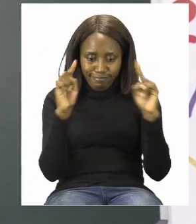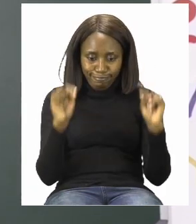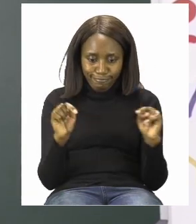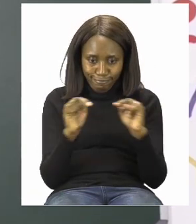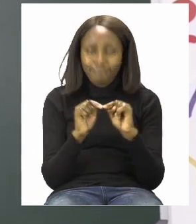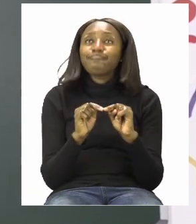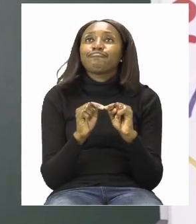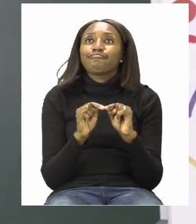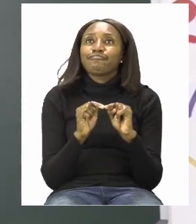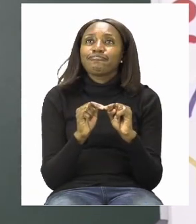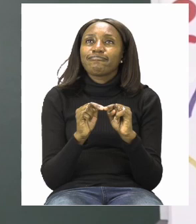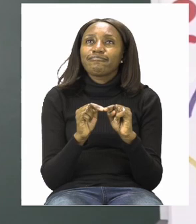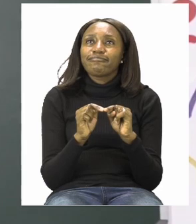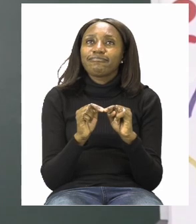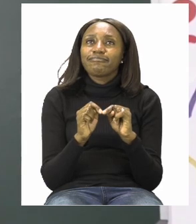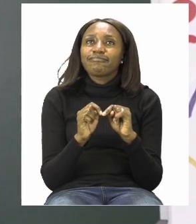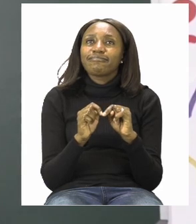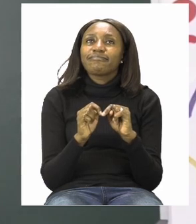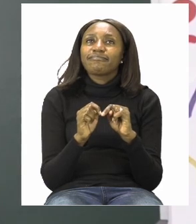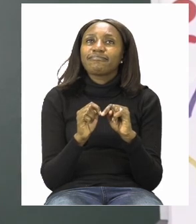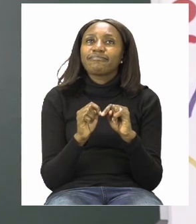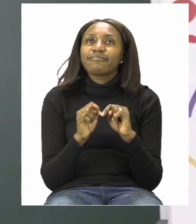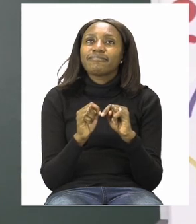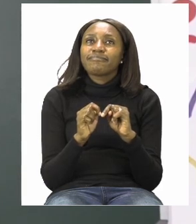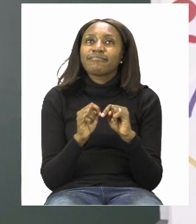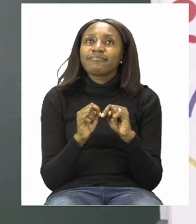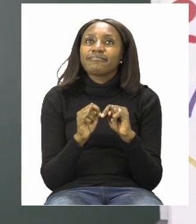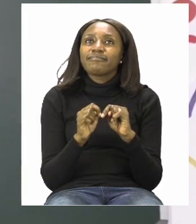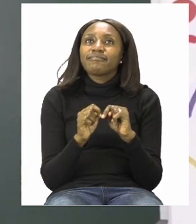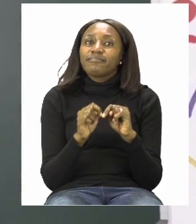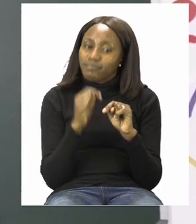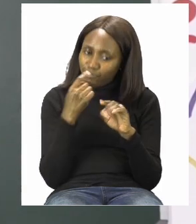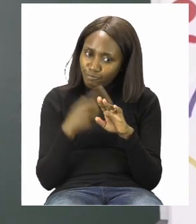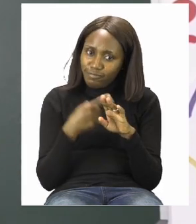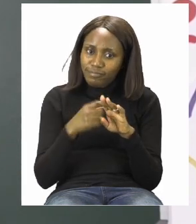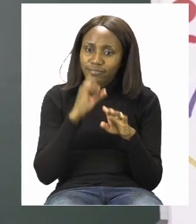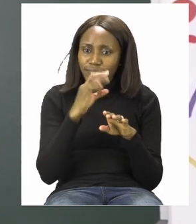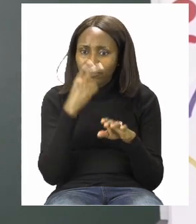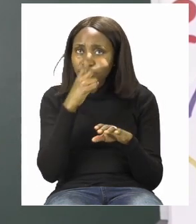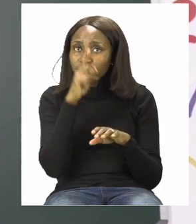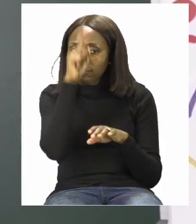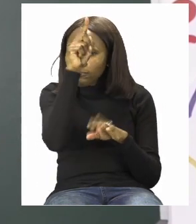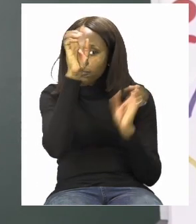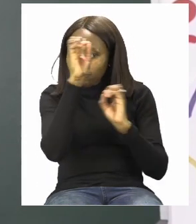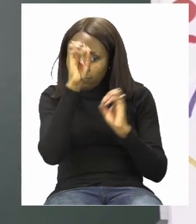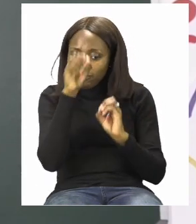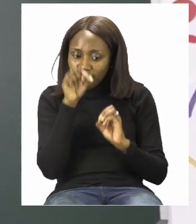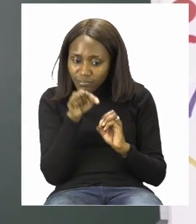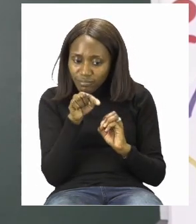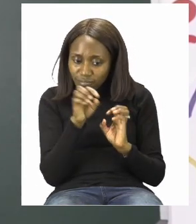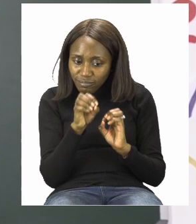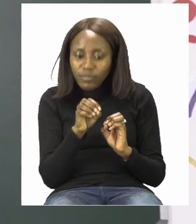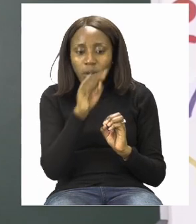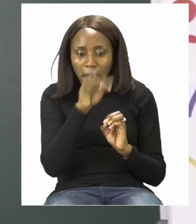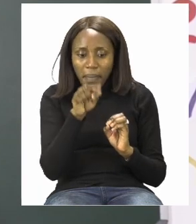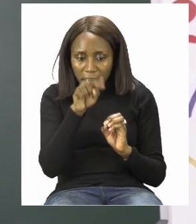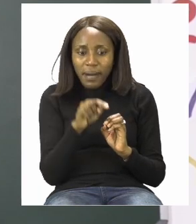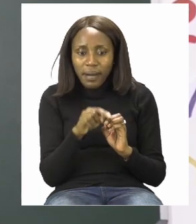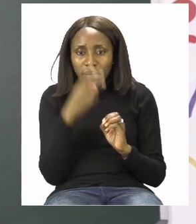is not there anymore. So you have to put an X. This is what an X looks